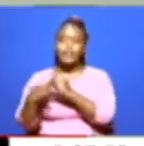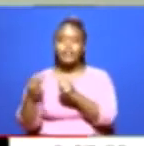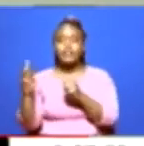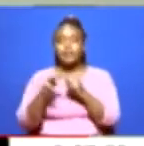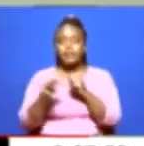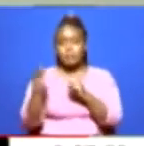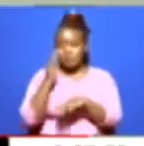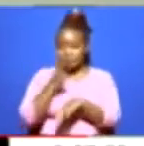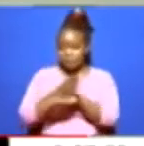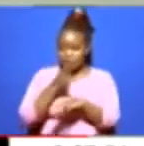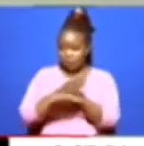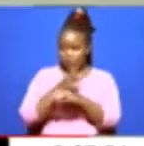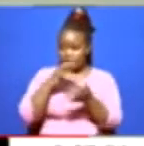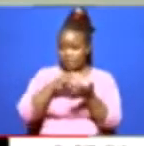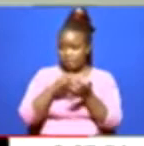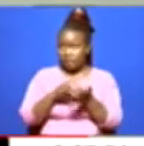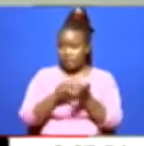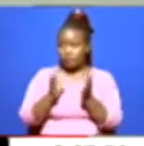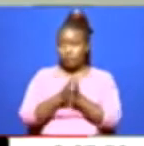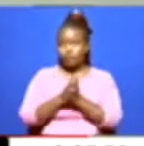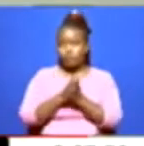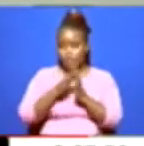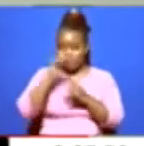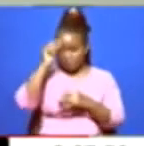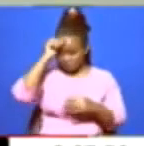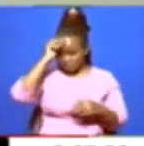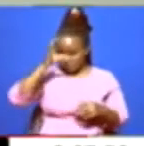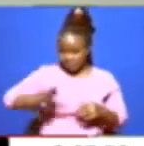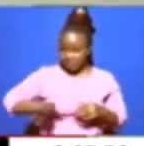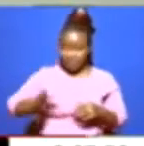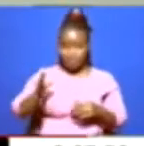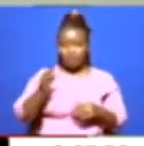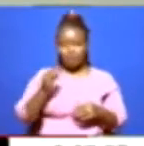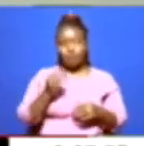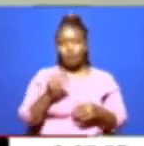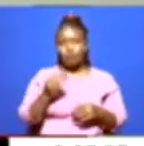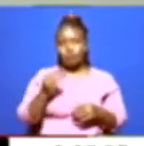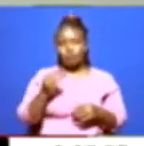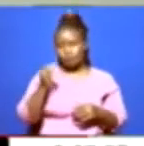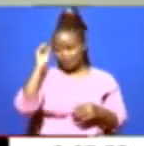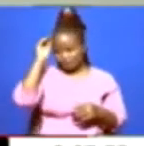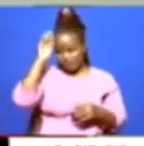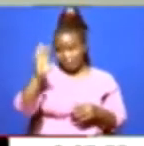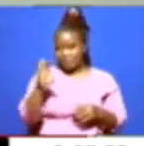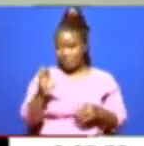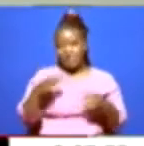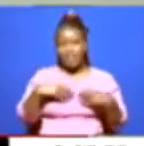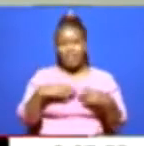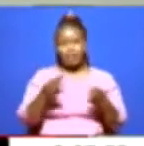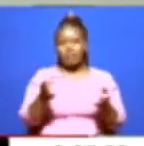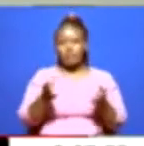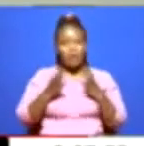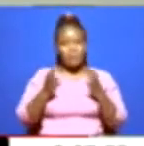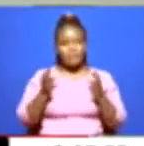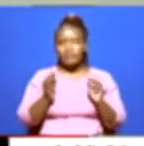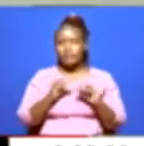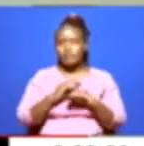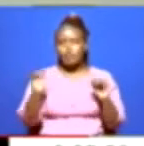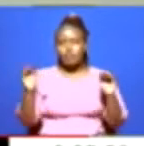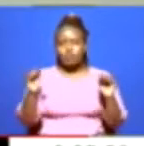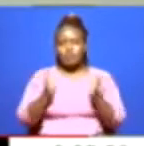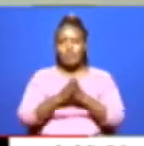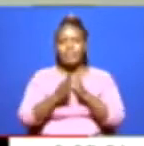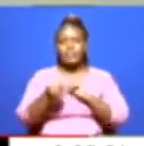facing former Kiambu Governor Ferdinand Waititu did not meet the requirements of the Public Procurement and Asset Disposal Act.